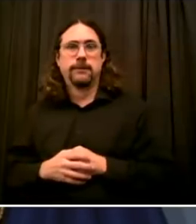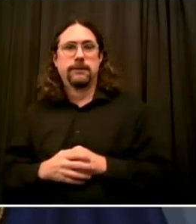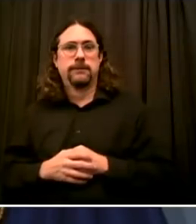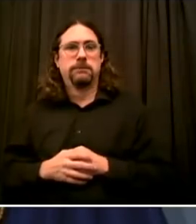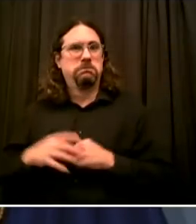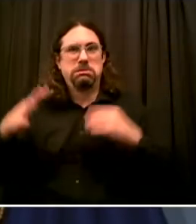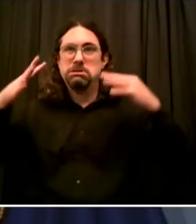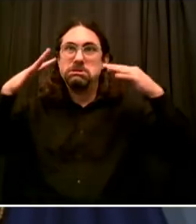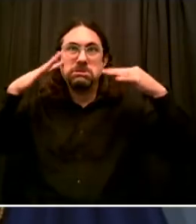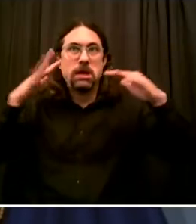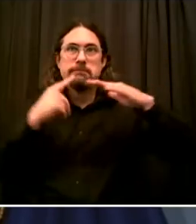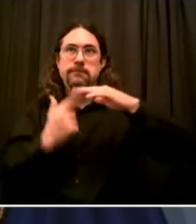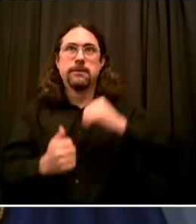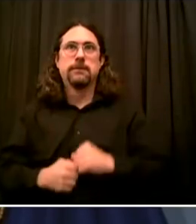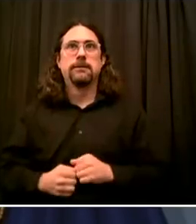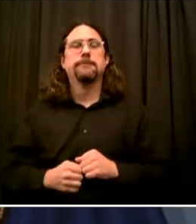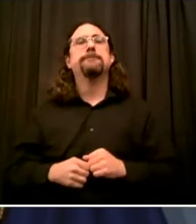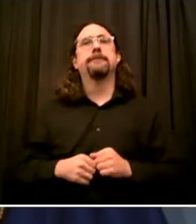time, Dave.